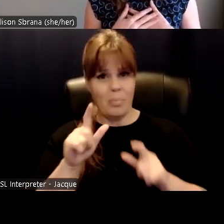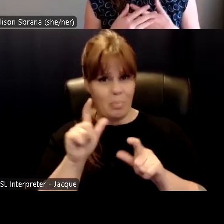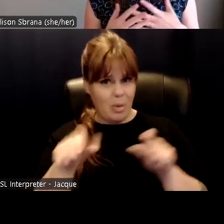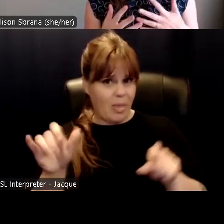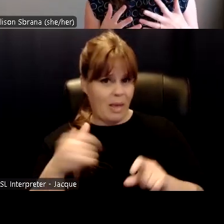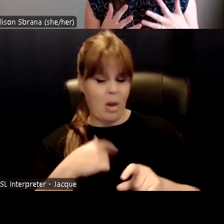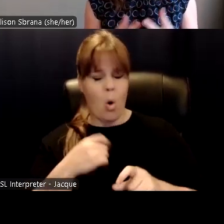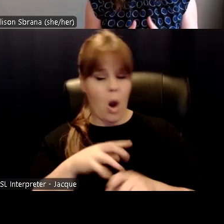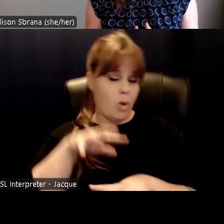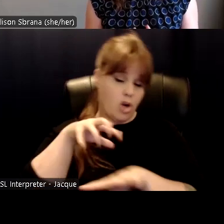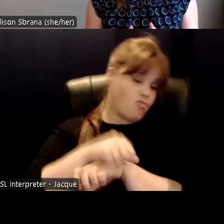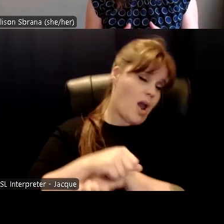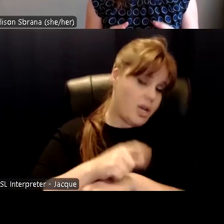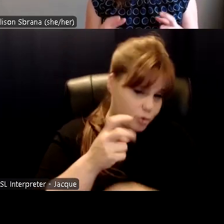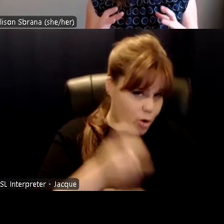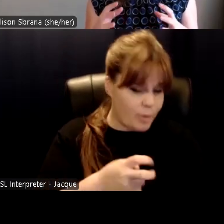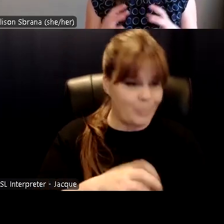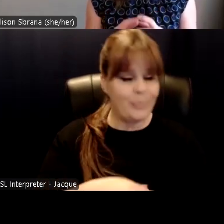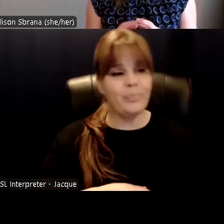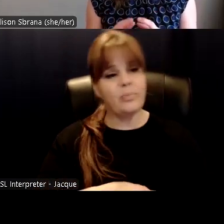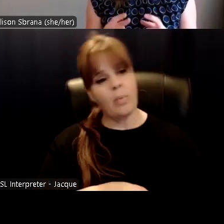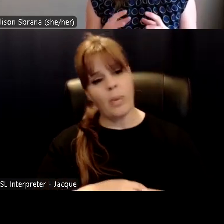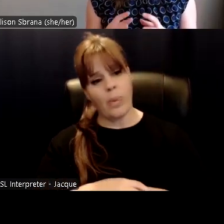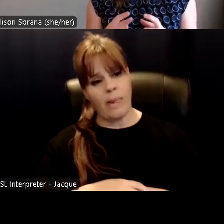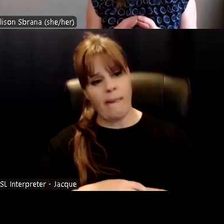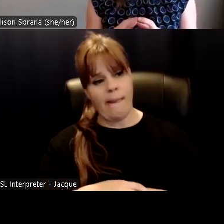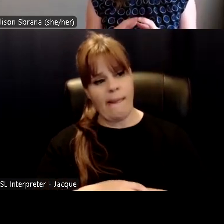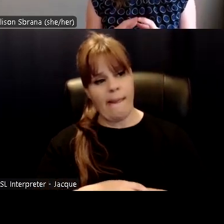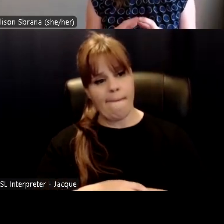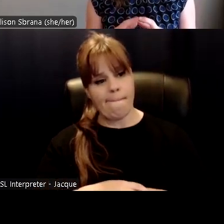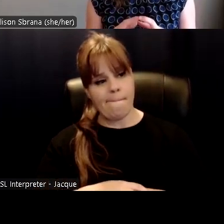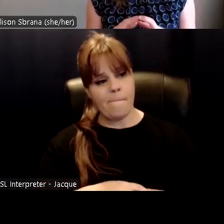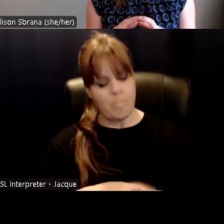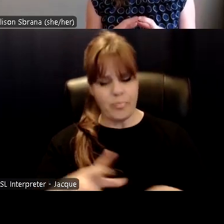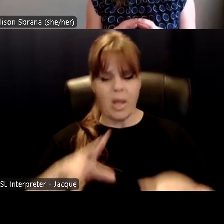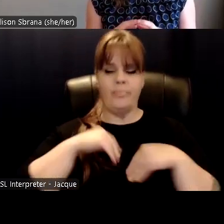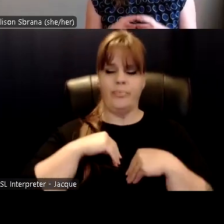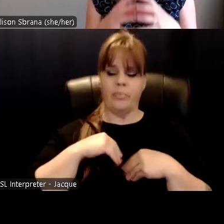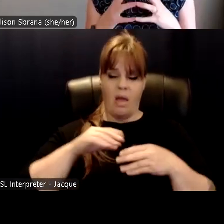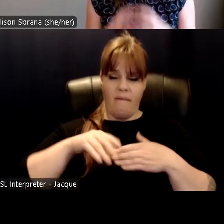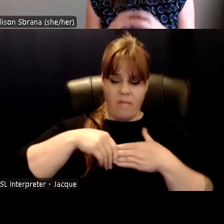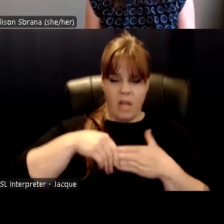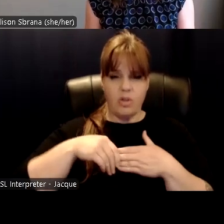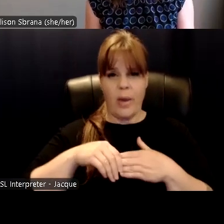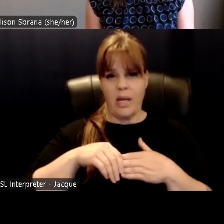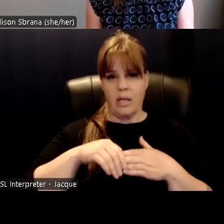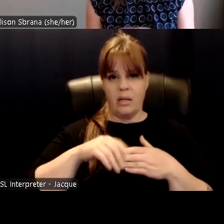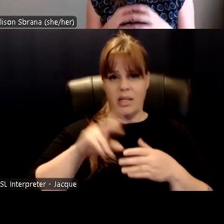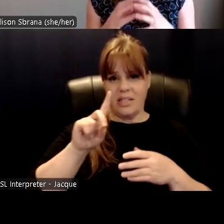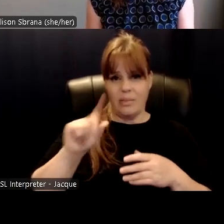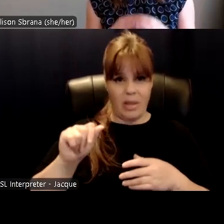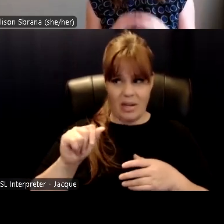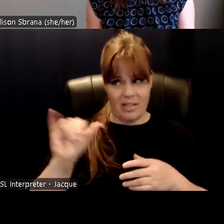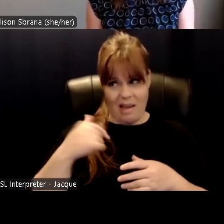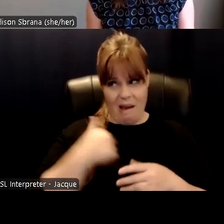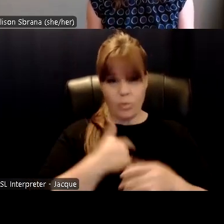after. And I came to accept that fluctuating and dynamic disabilities like ours are still disabilities,